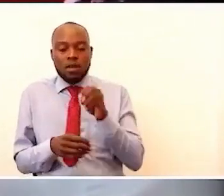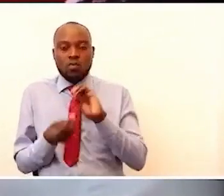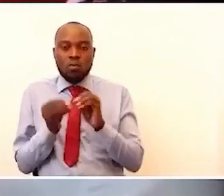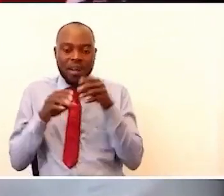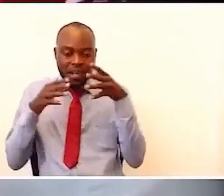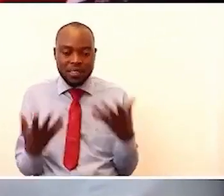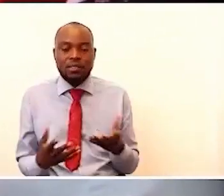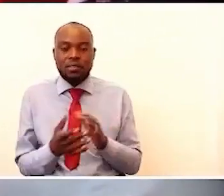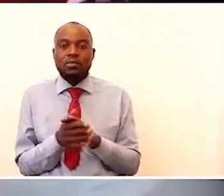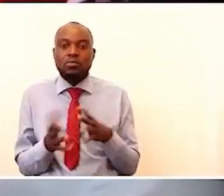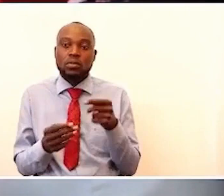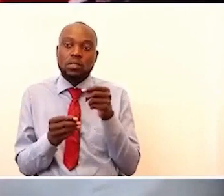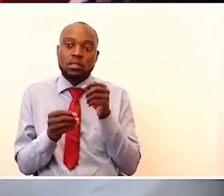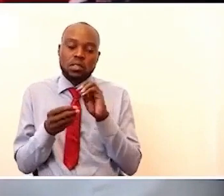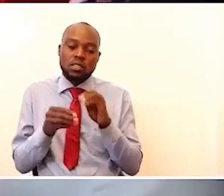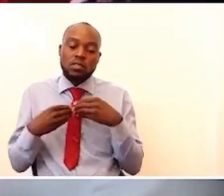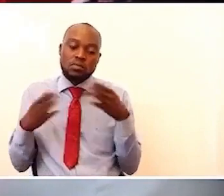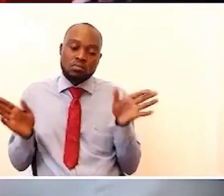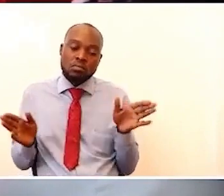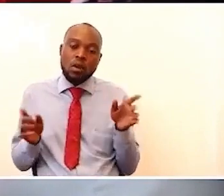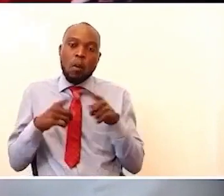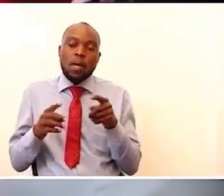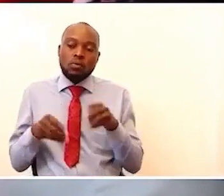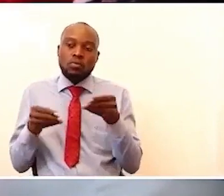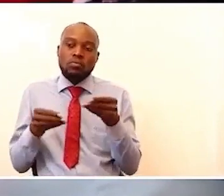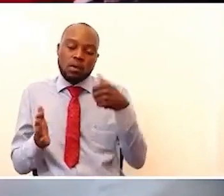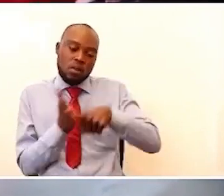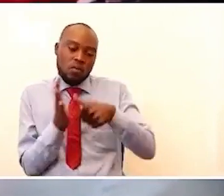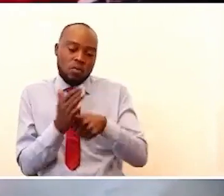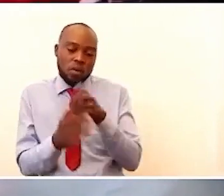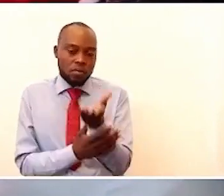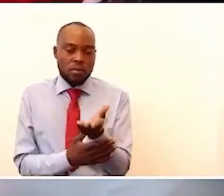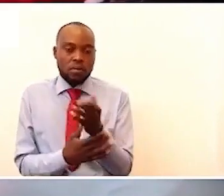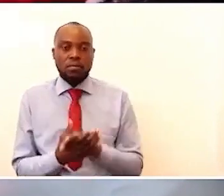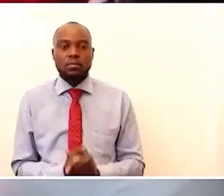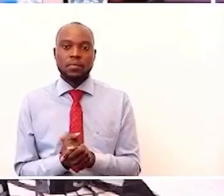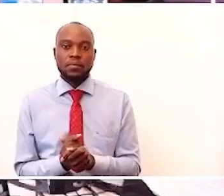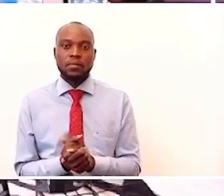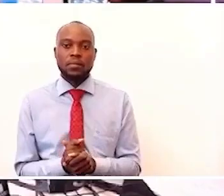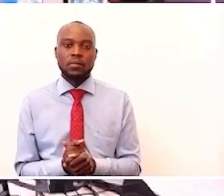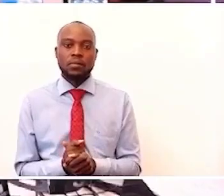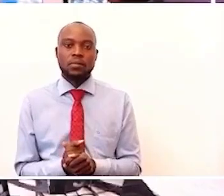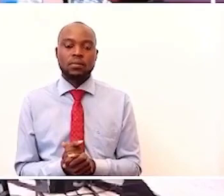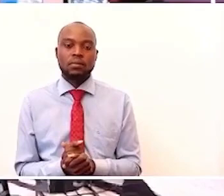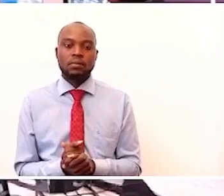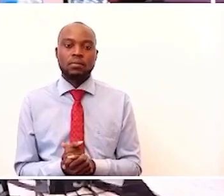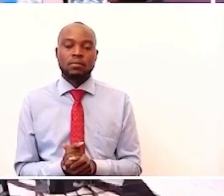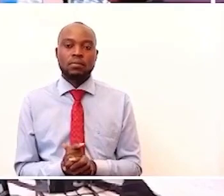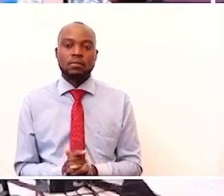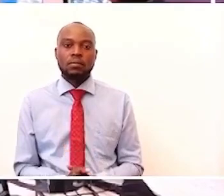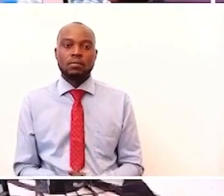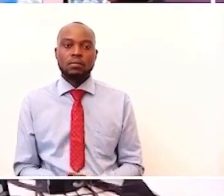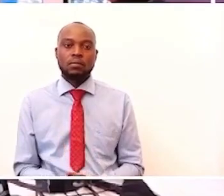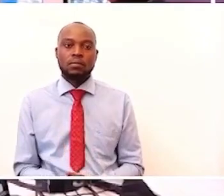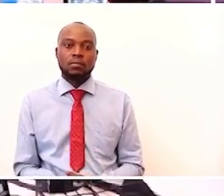to transparency around that debt? Thank you. Thank you very much. Mukasiri. Ndugu Mukasiri is my